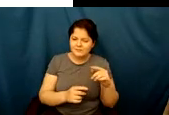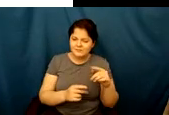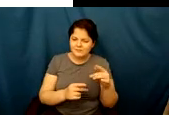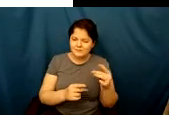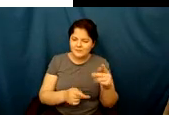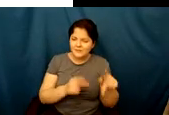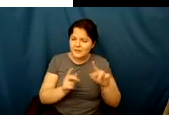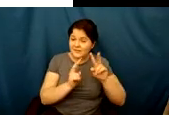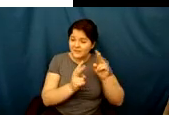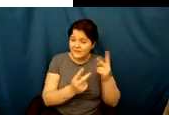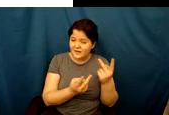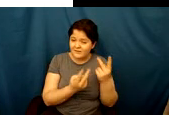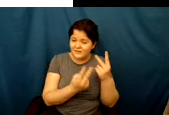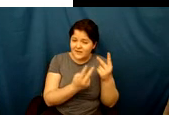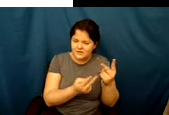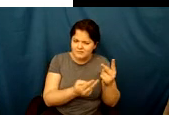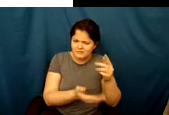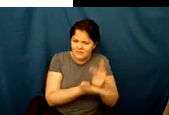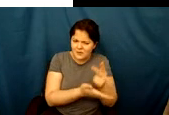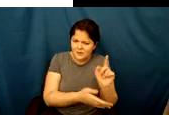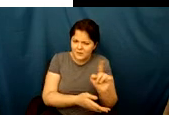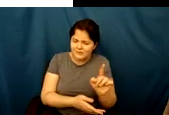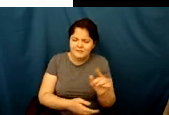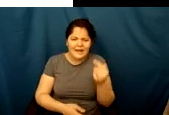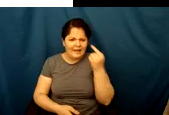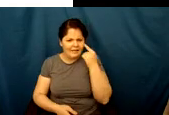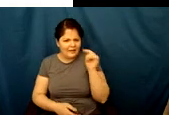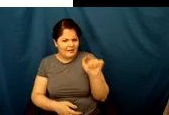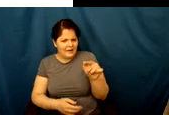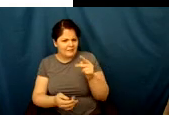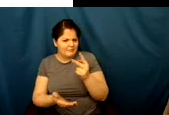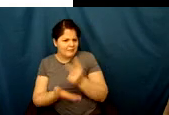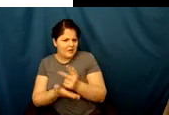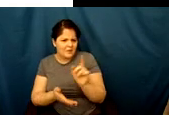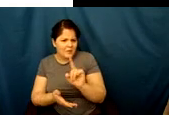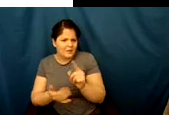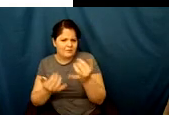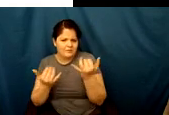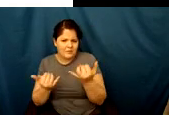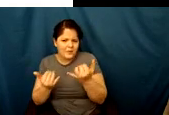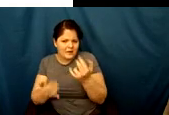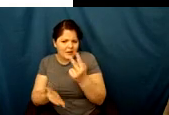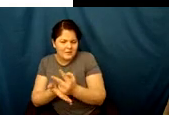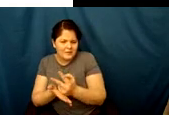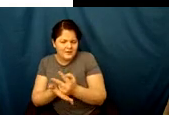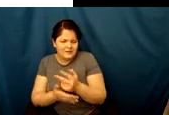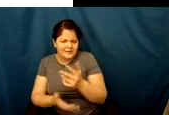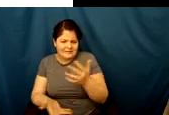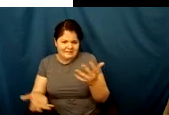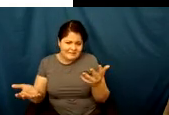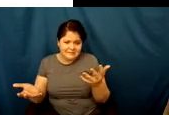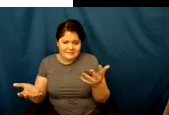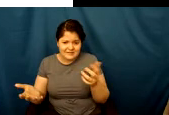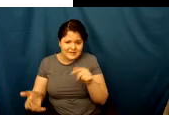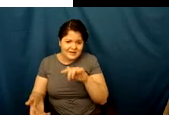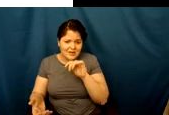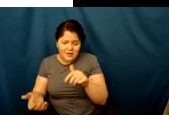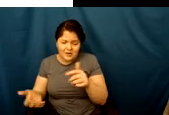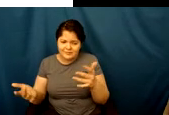Well, I think they would continue to park where they currently do. I'm